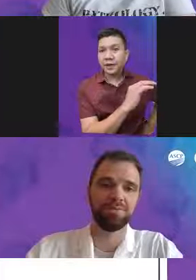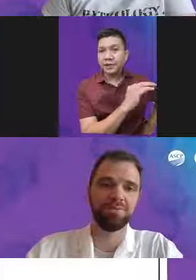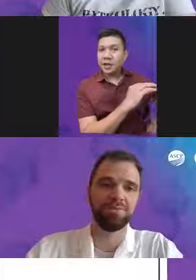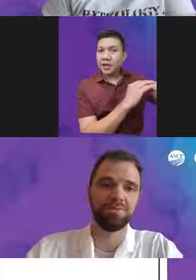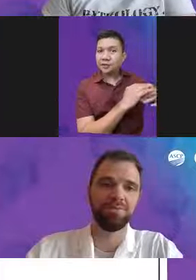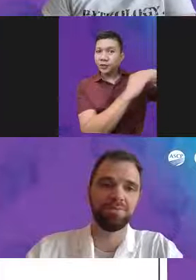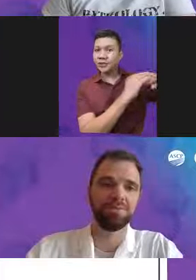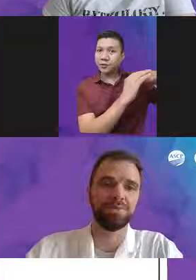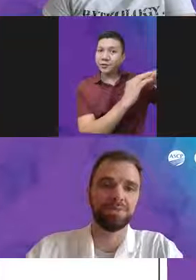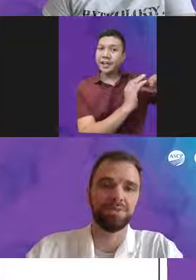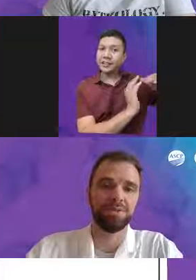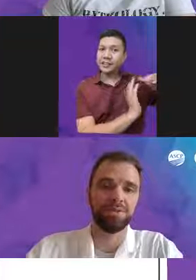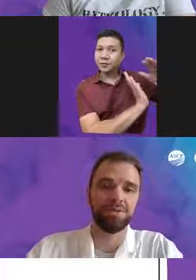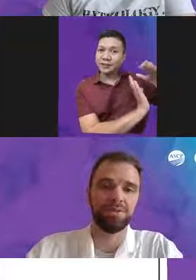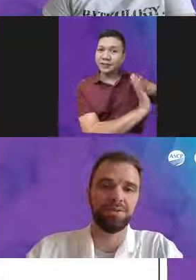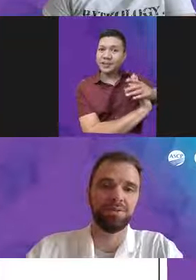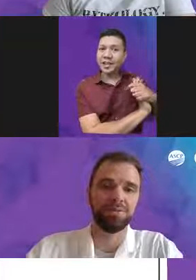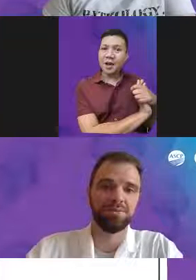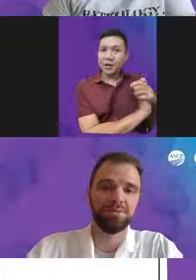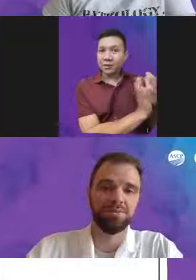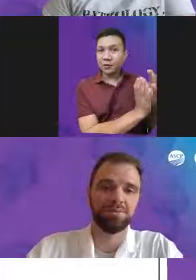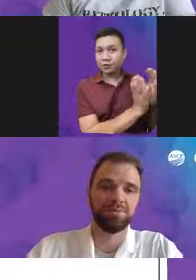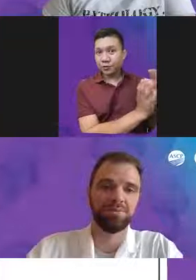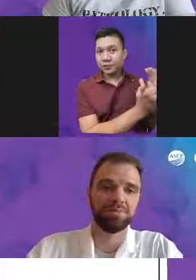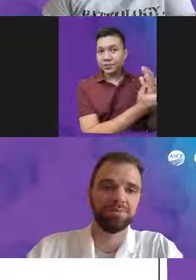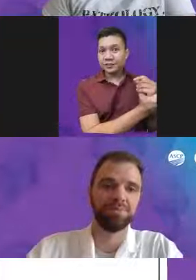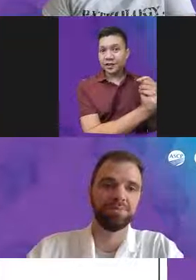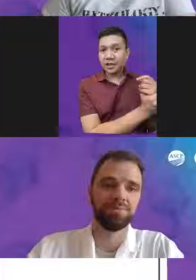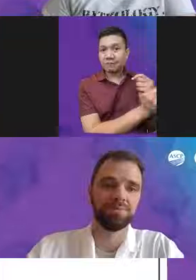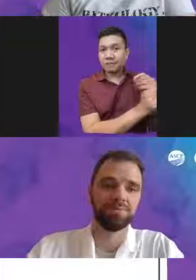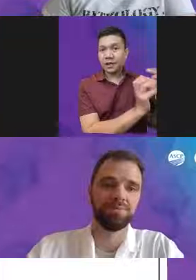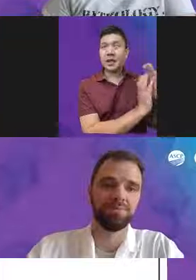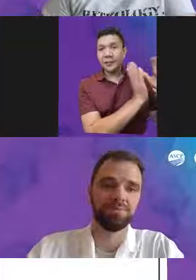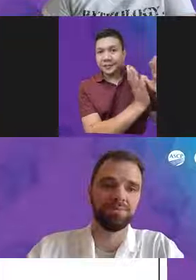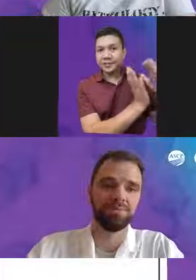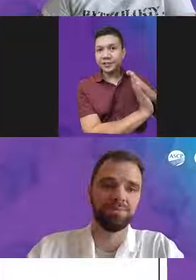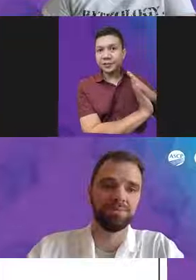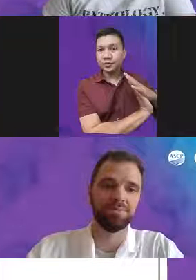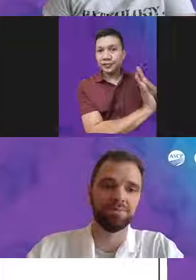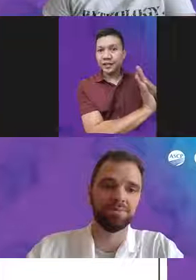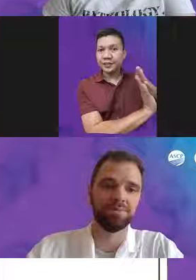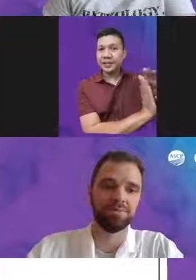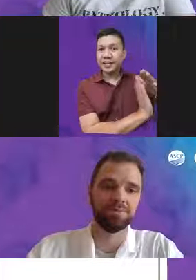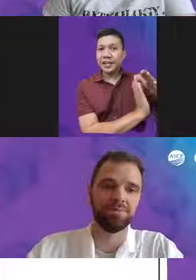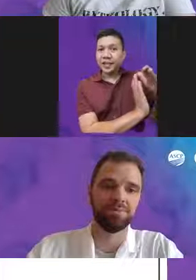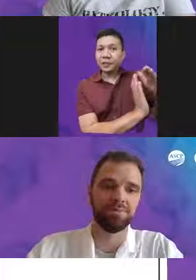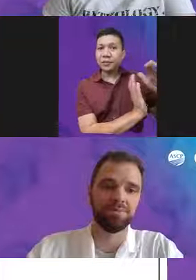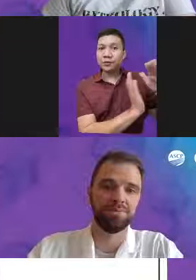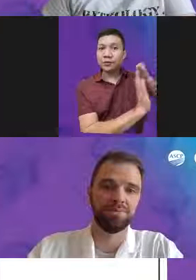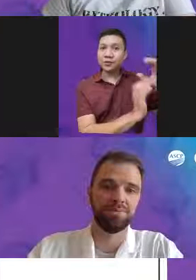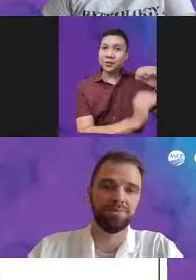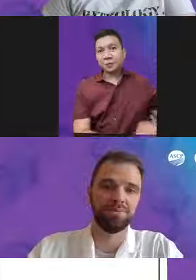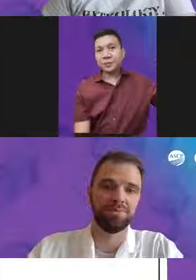marrow space, it pushes those islands out, erythroid producing islands to the sinuses. And